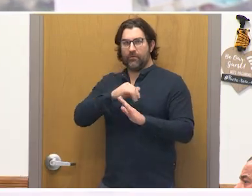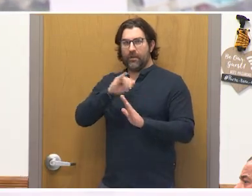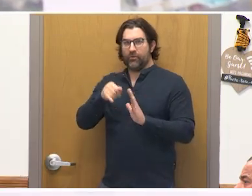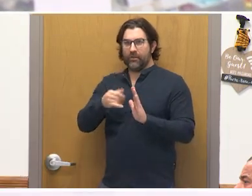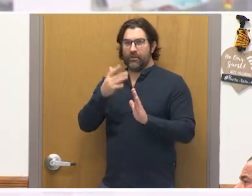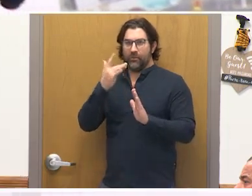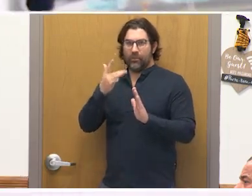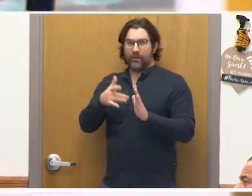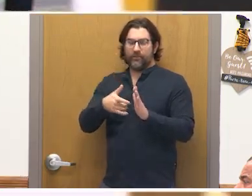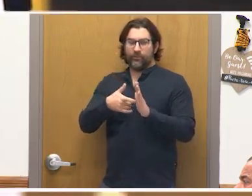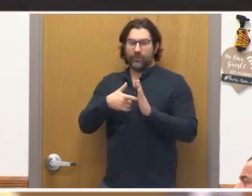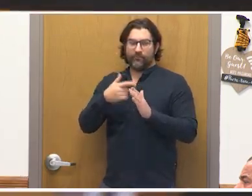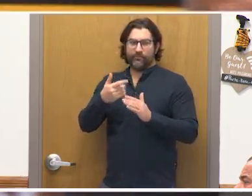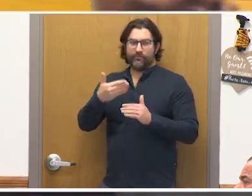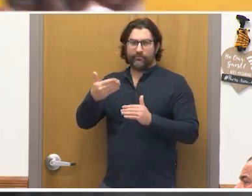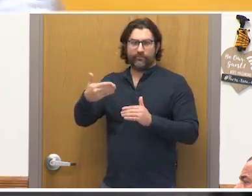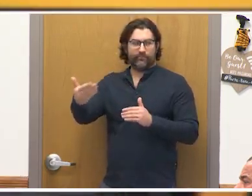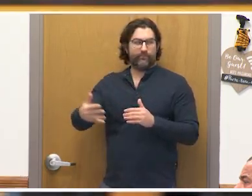longer.